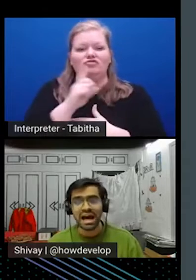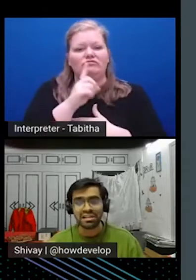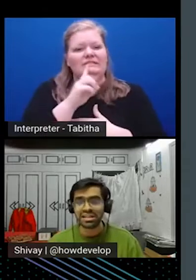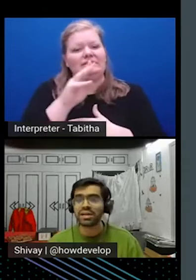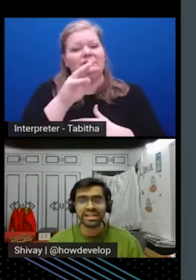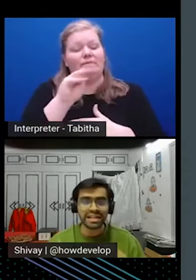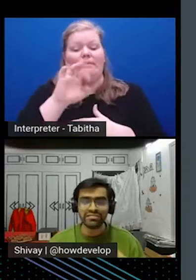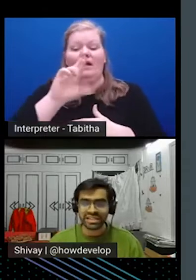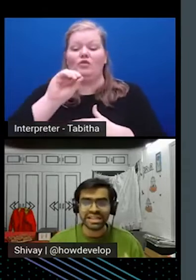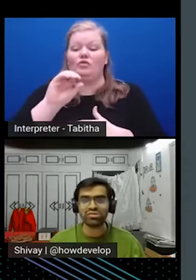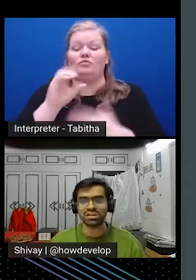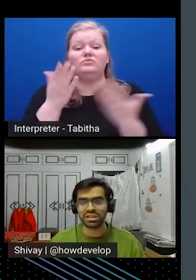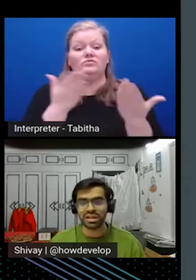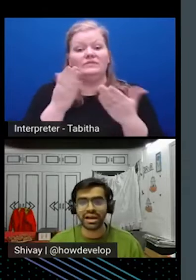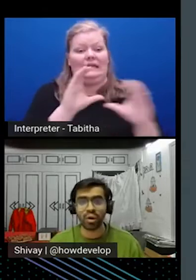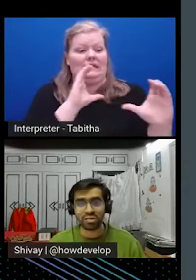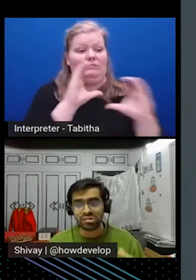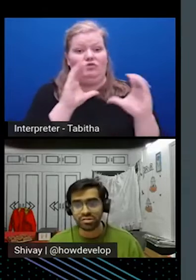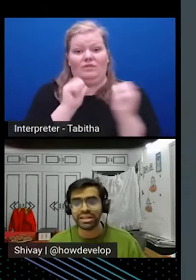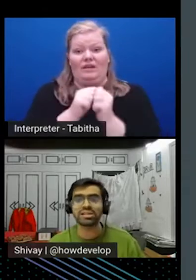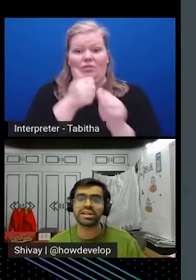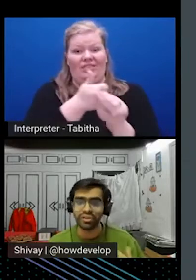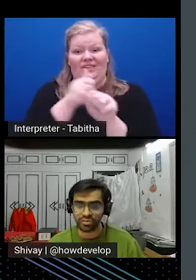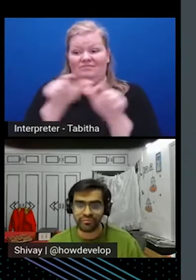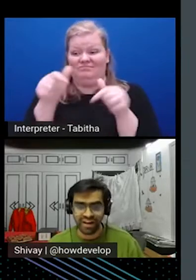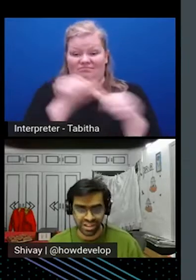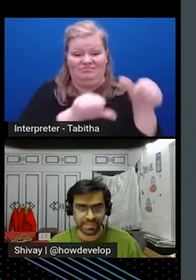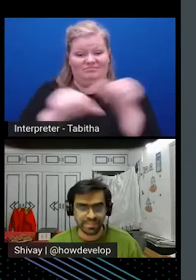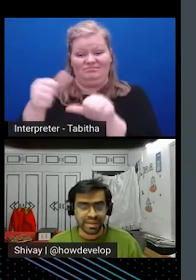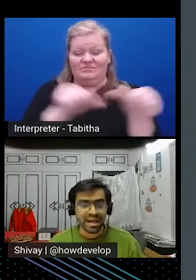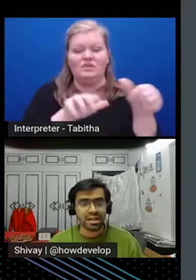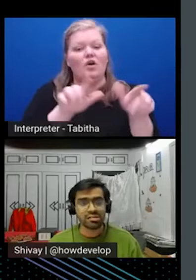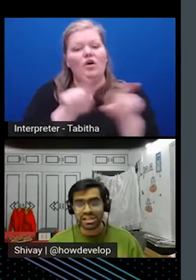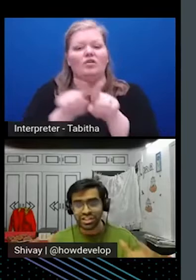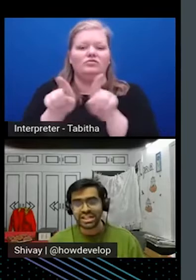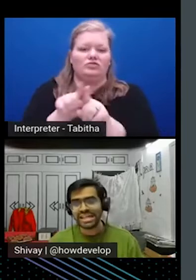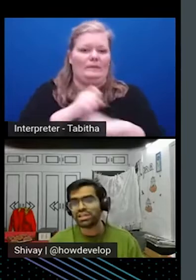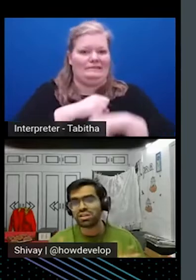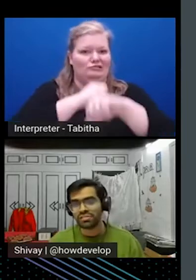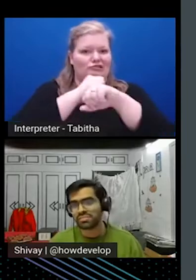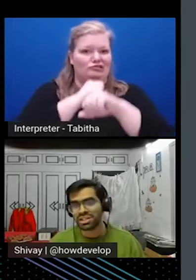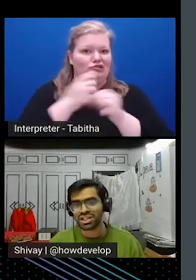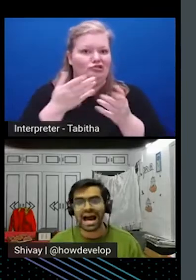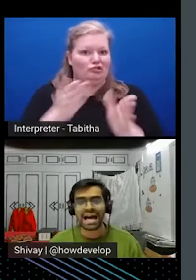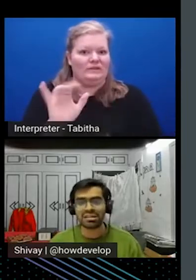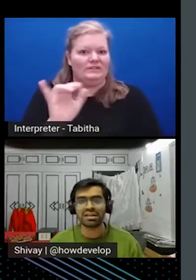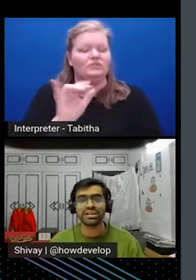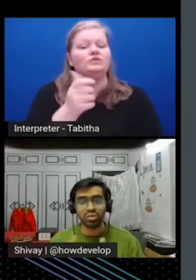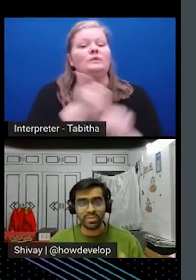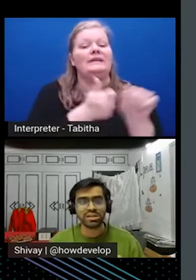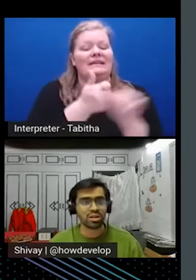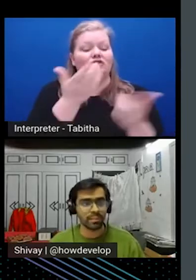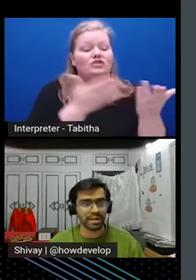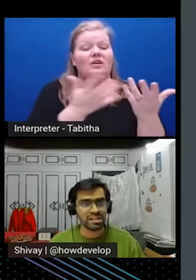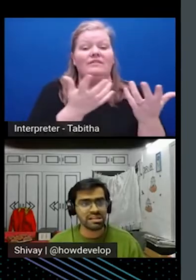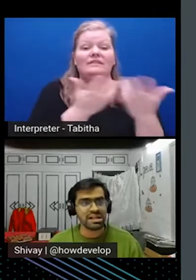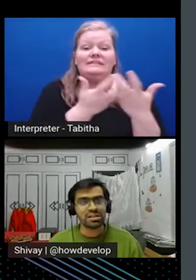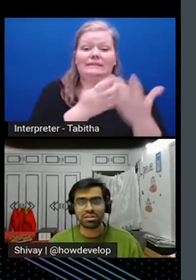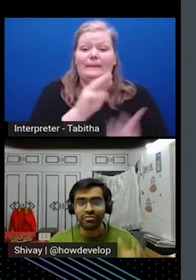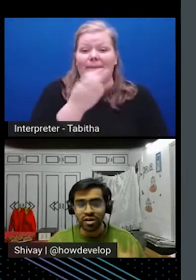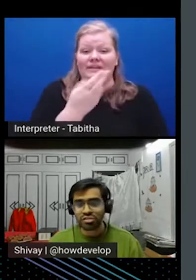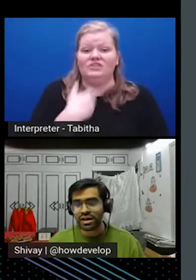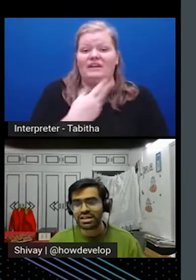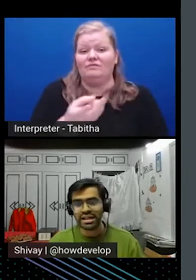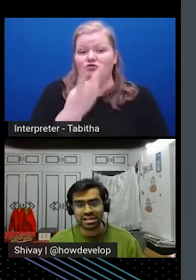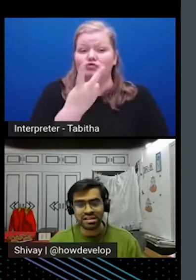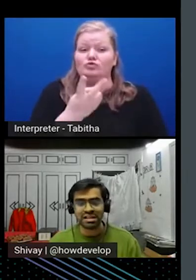microservices as they communicate with each other and also in a secure fashion. So essentially, each service mesh has two major components. So